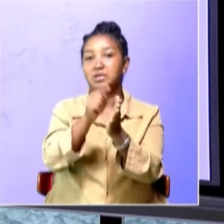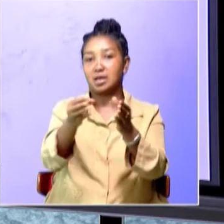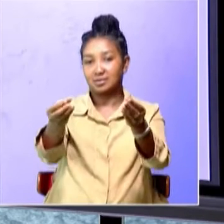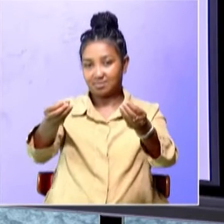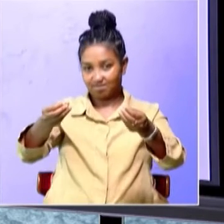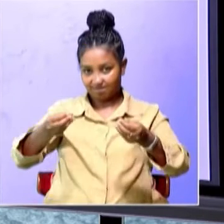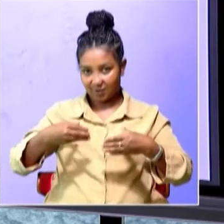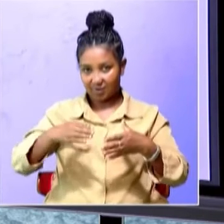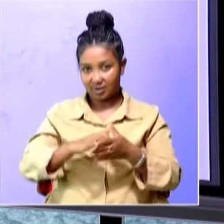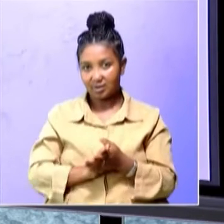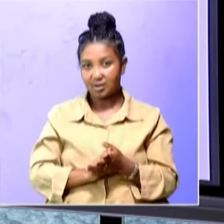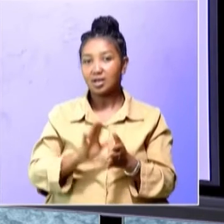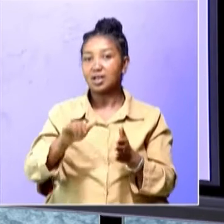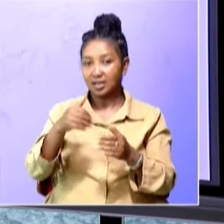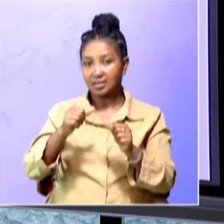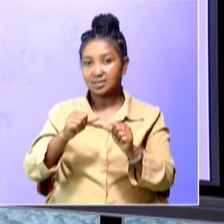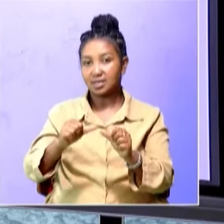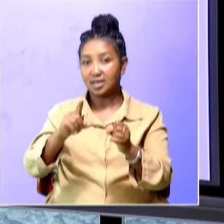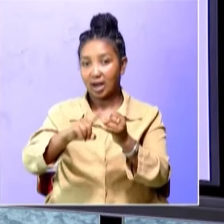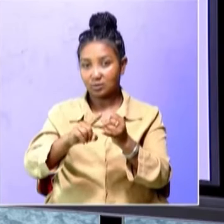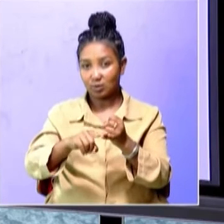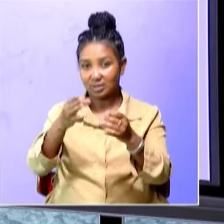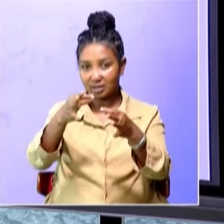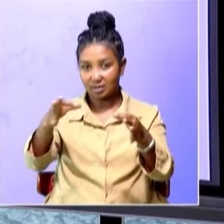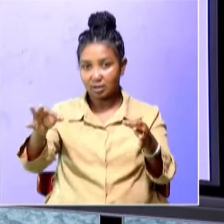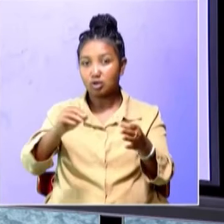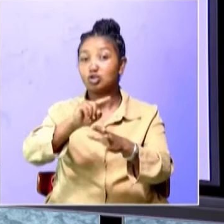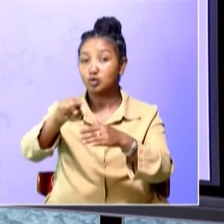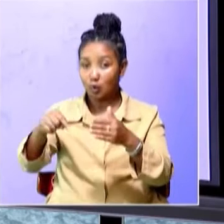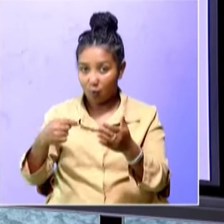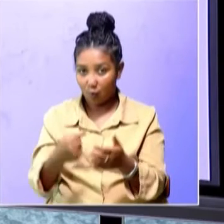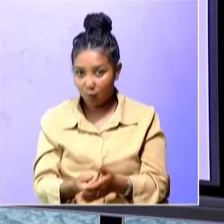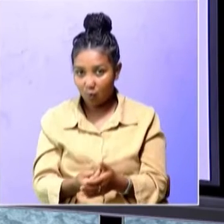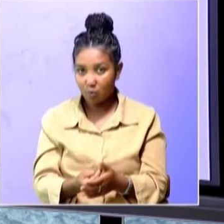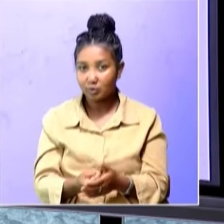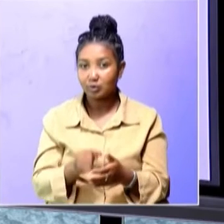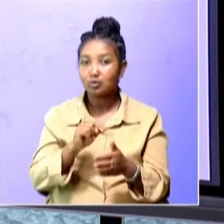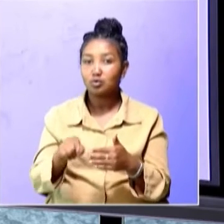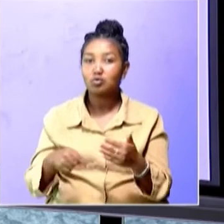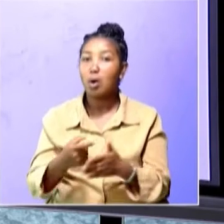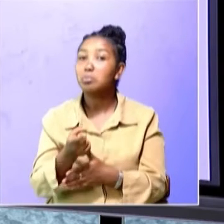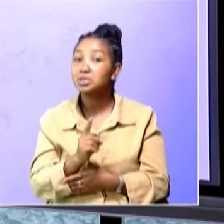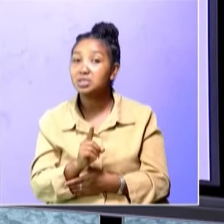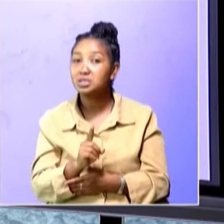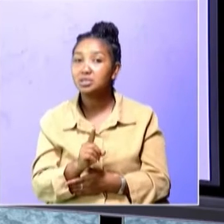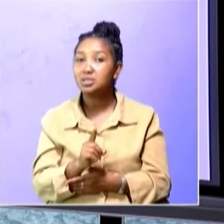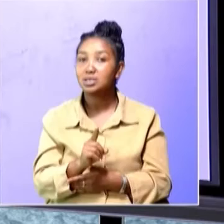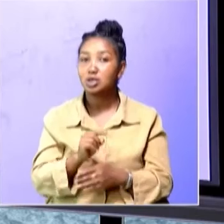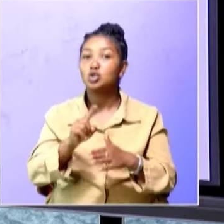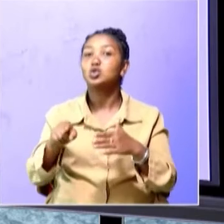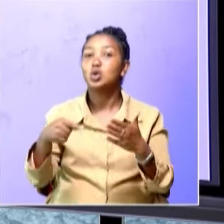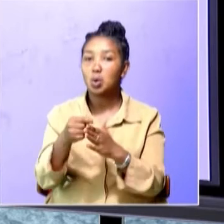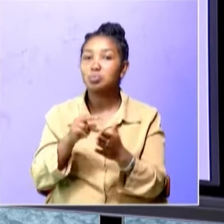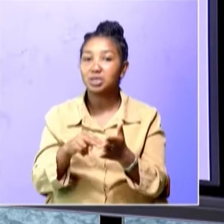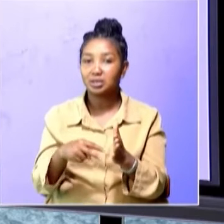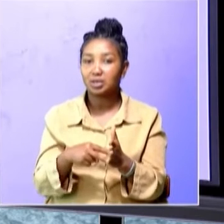what, for example. And then let us see the last sentence. So, what are we trying to do when we say